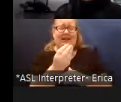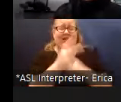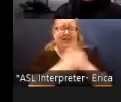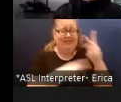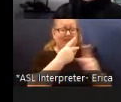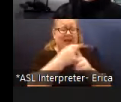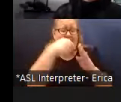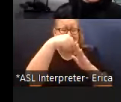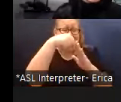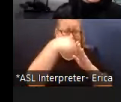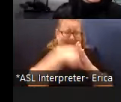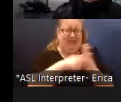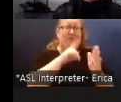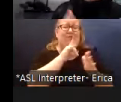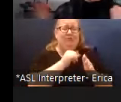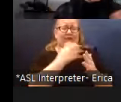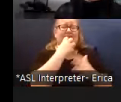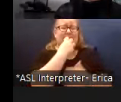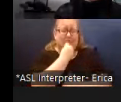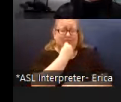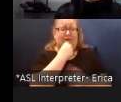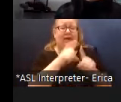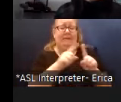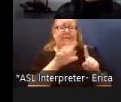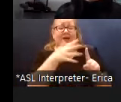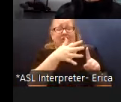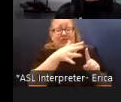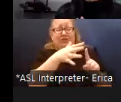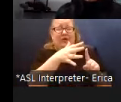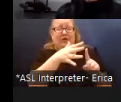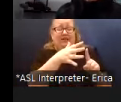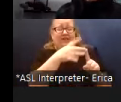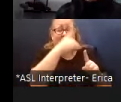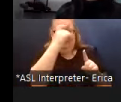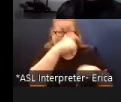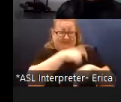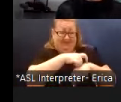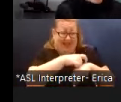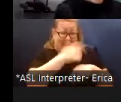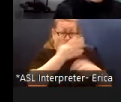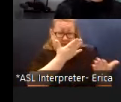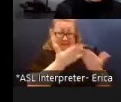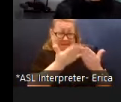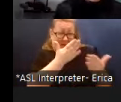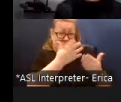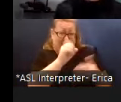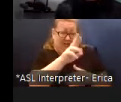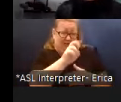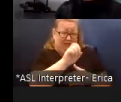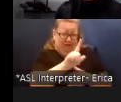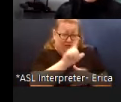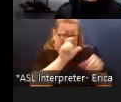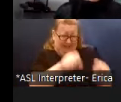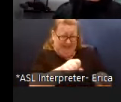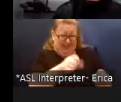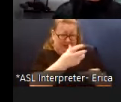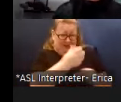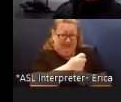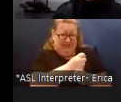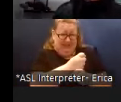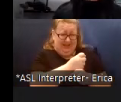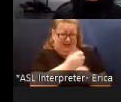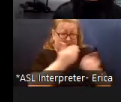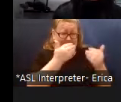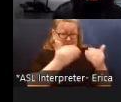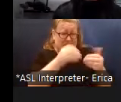depth that is really valuable, but just sort of in the interest of time, maybe Carl, you want to drop your